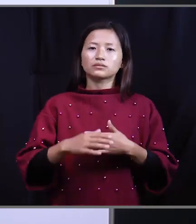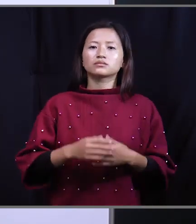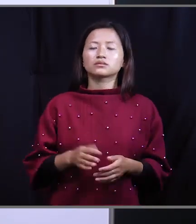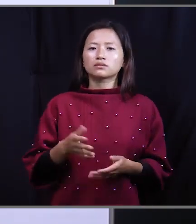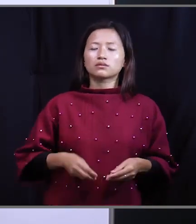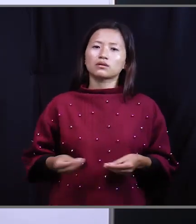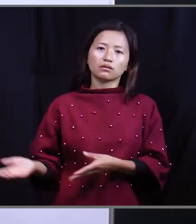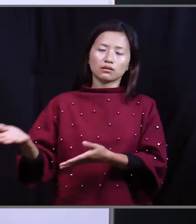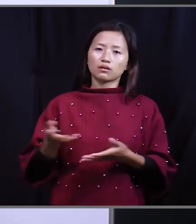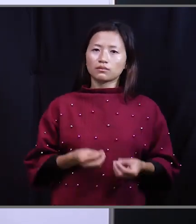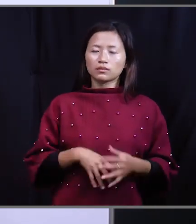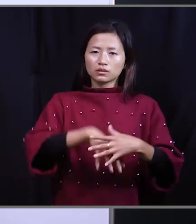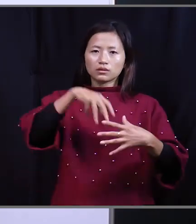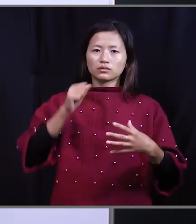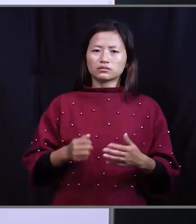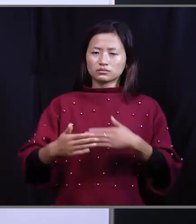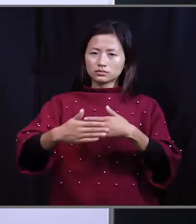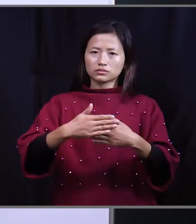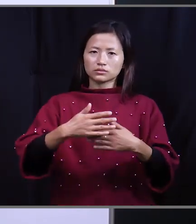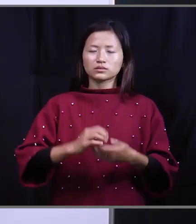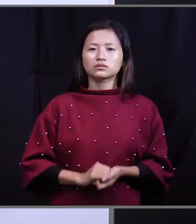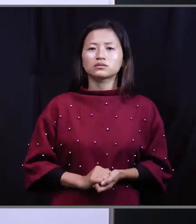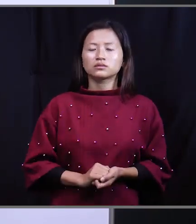out, the kids do not come out as clones, right?